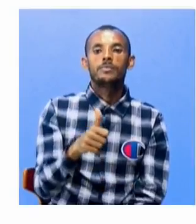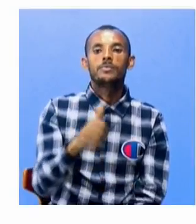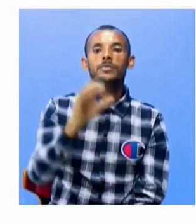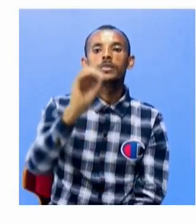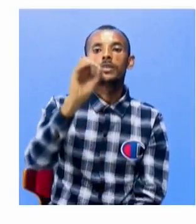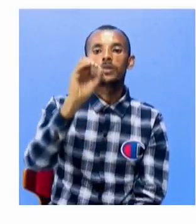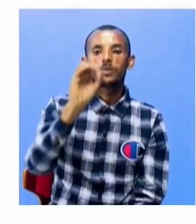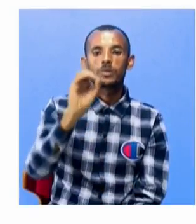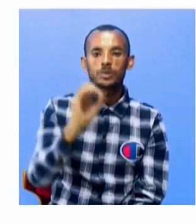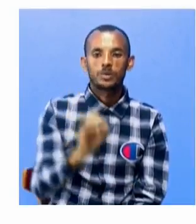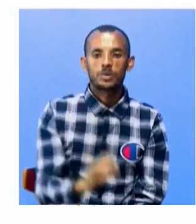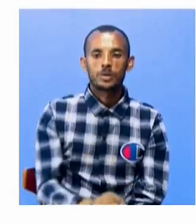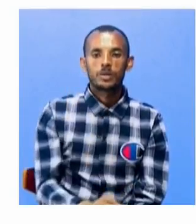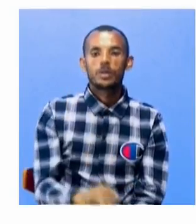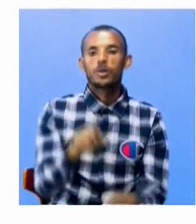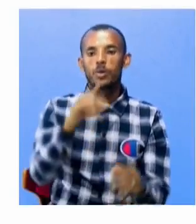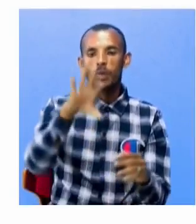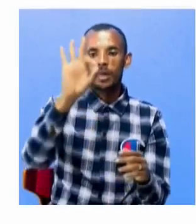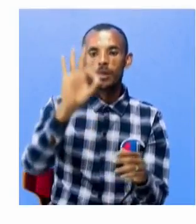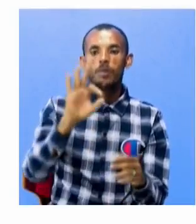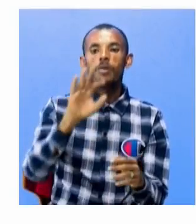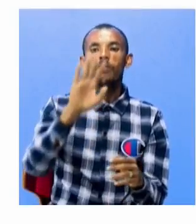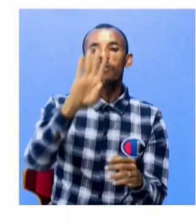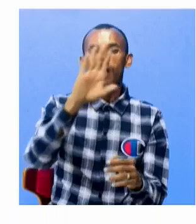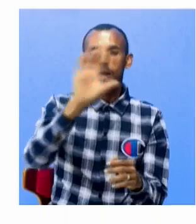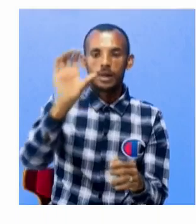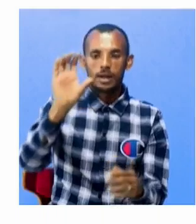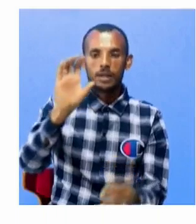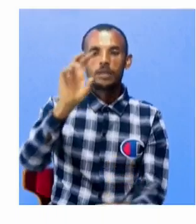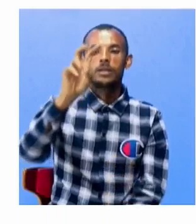0, put 0 here. You have